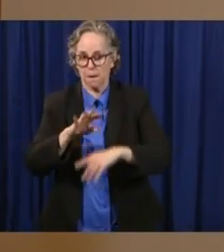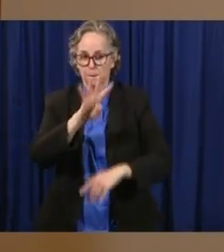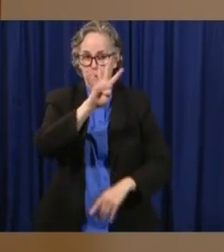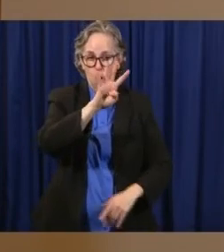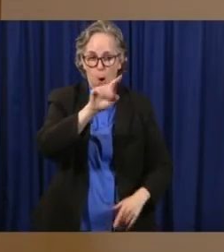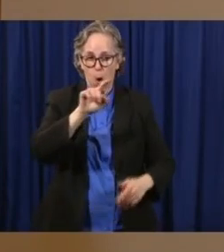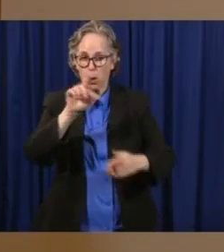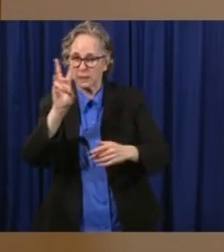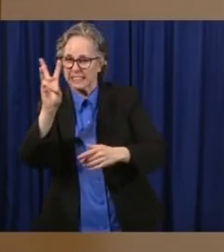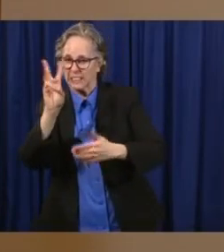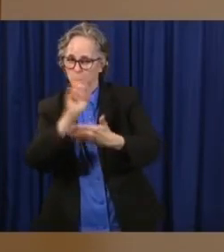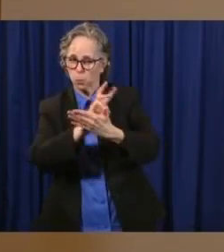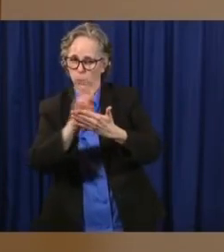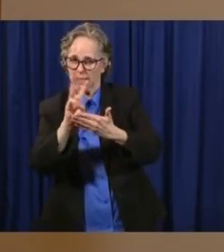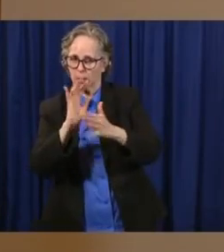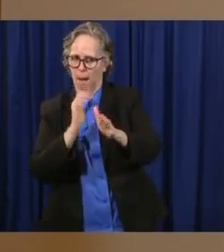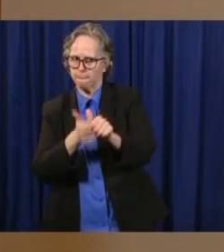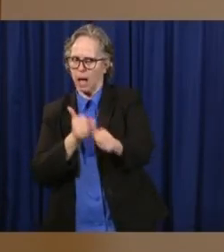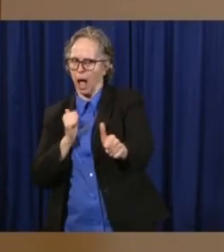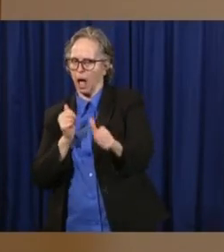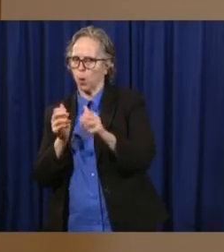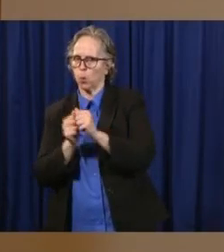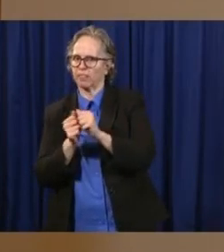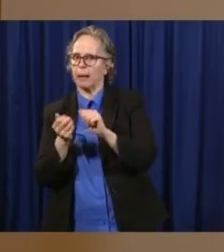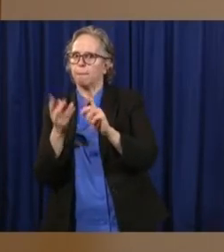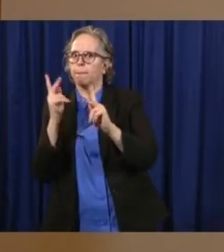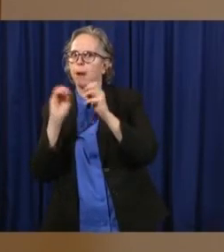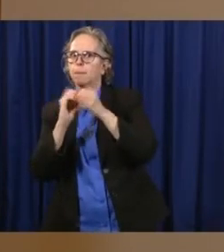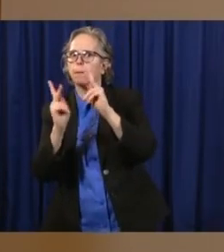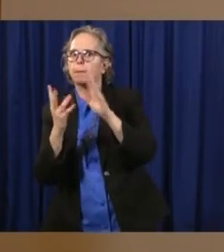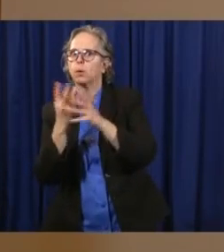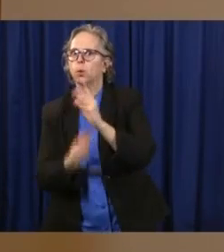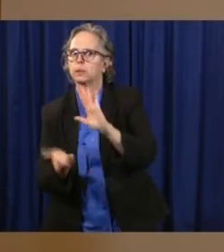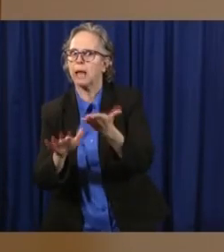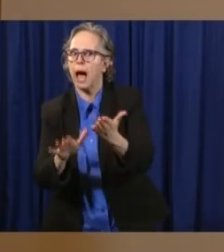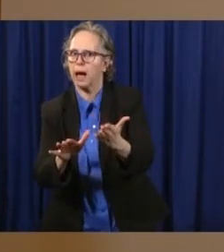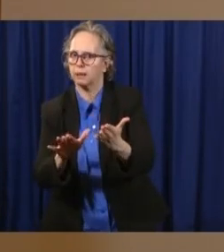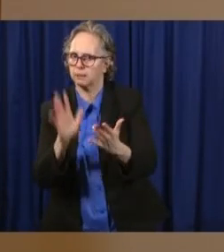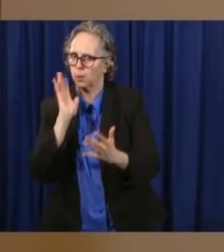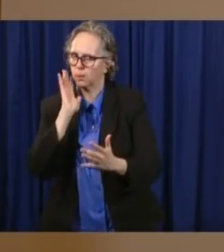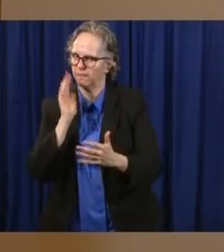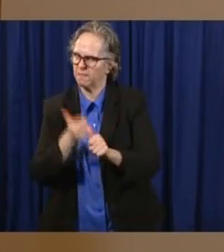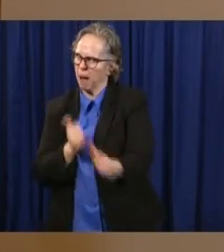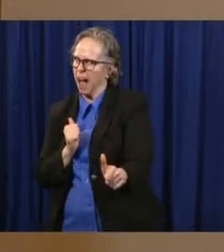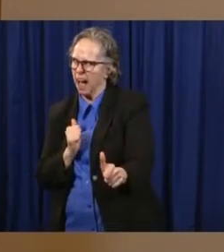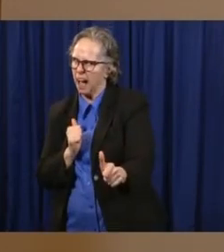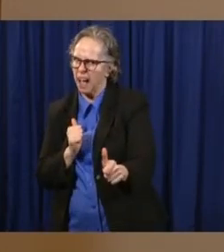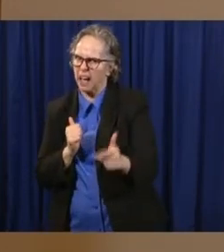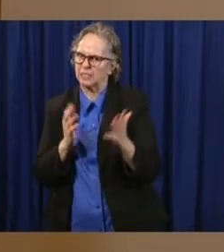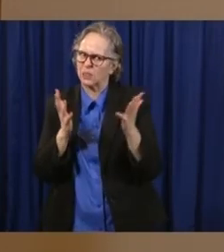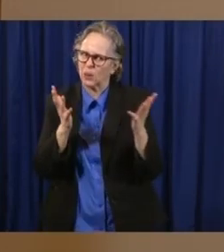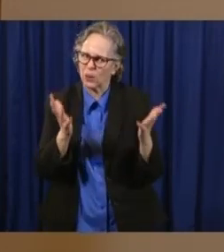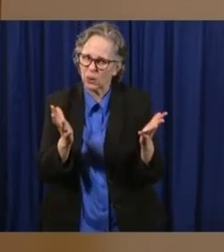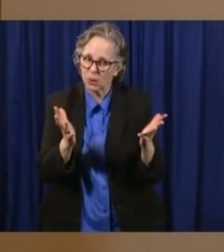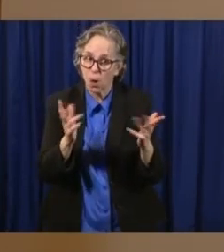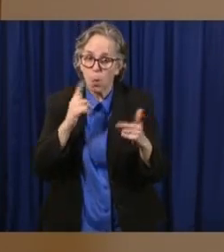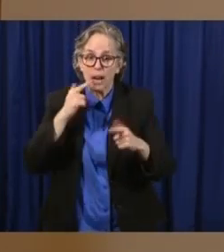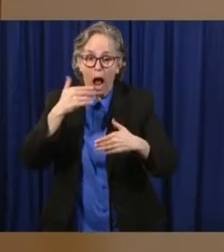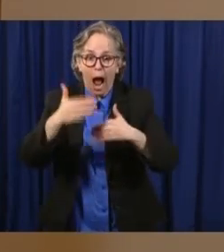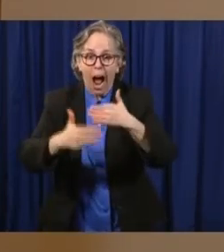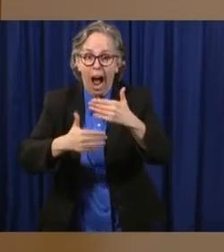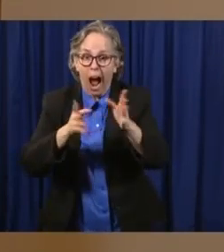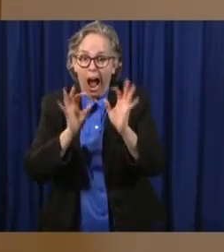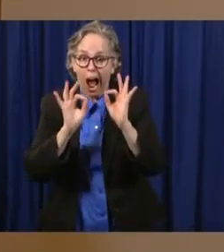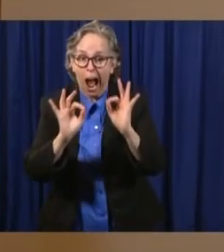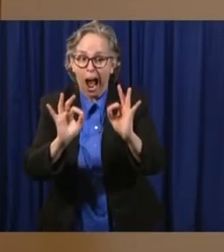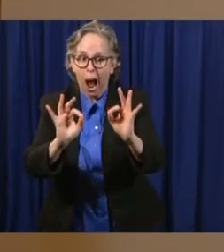being initially maybe infected. So all of this we're going in the right direction, but we are not